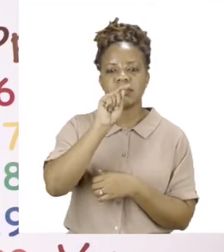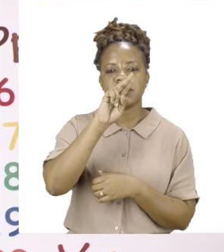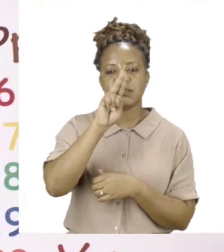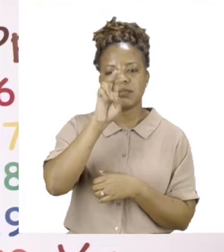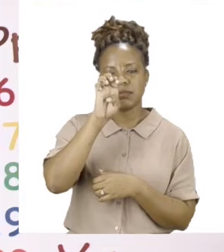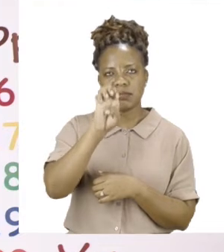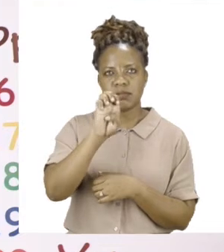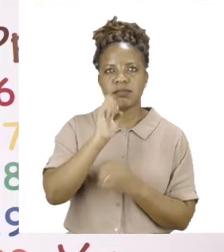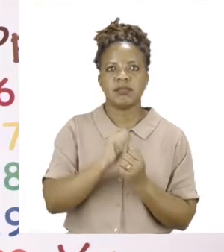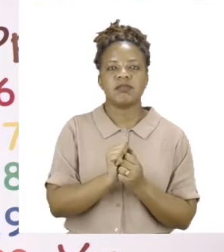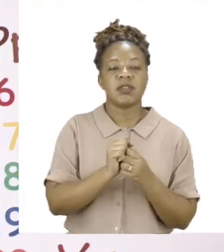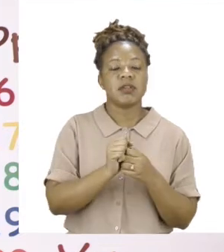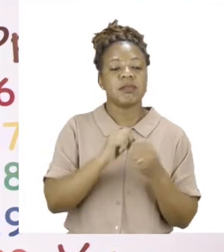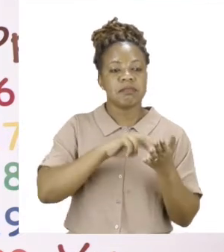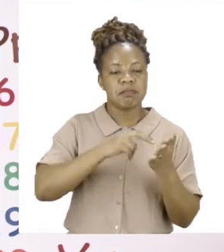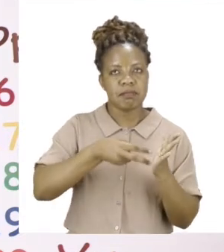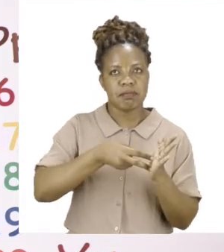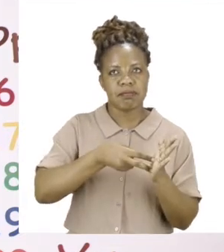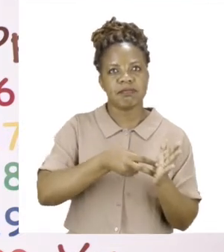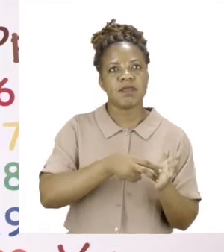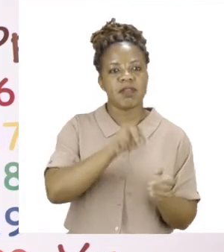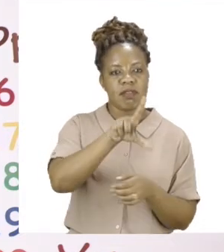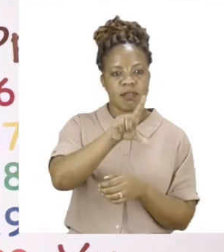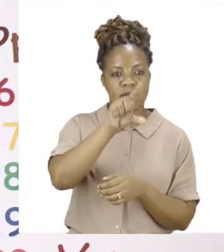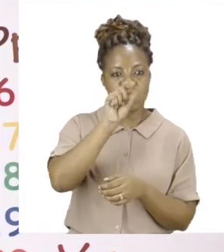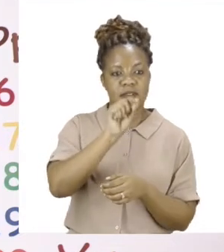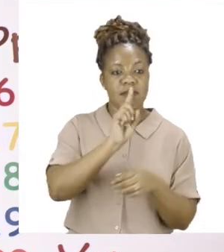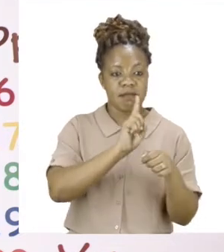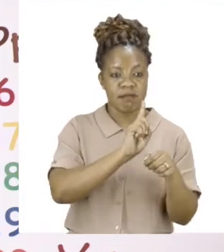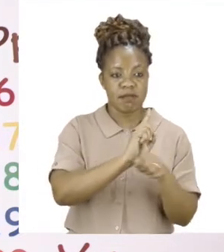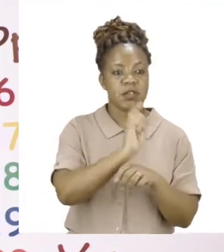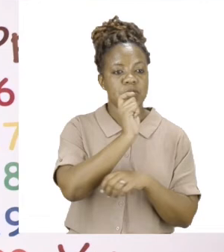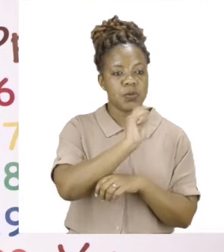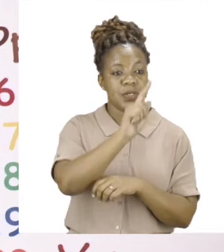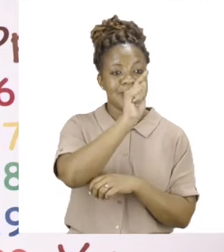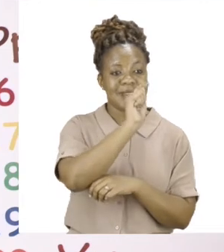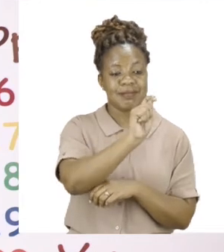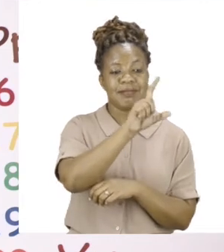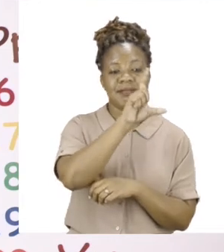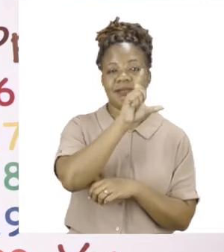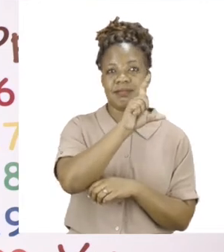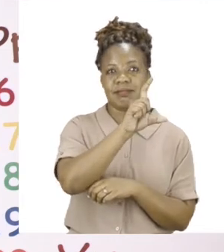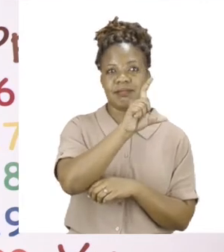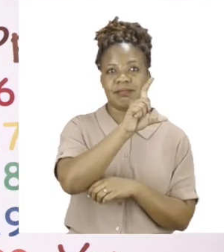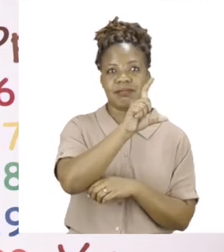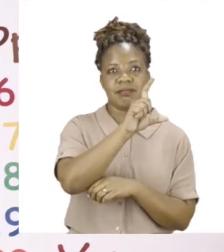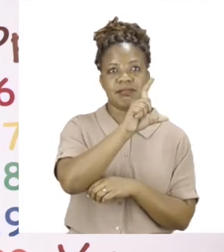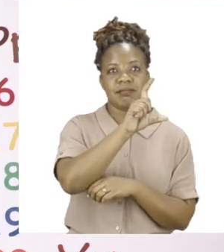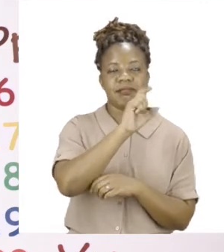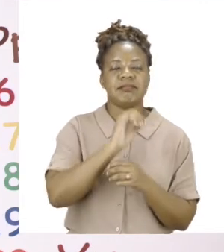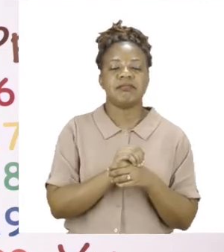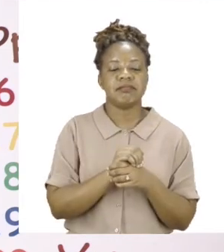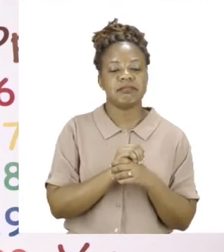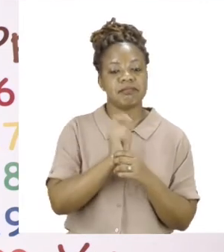this the and write it first with its capital letter. I'd like you to please do the same in your